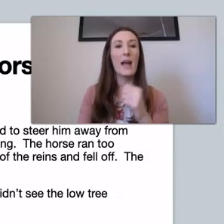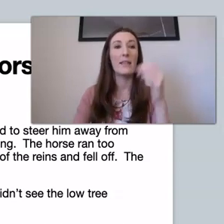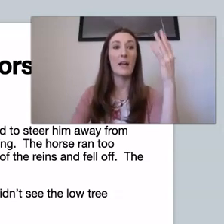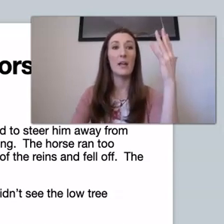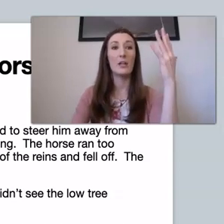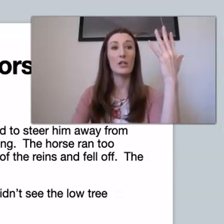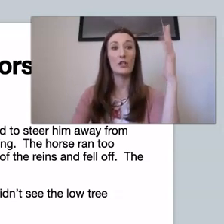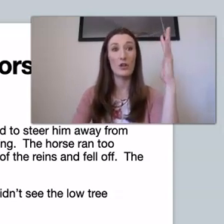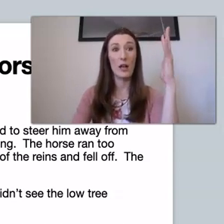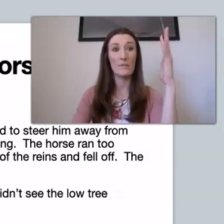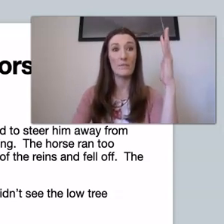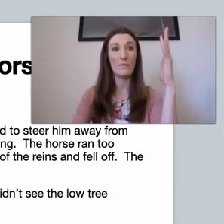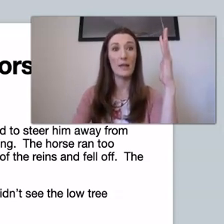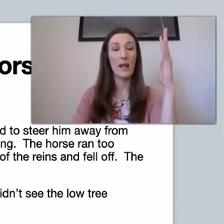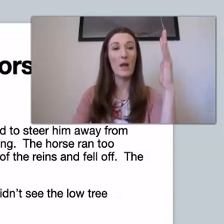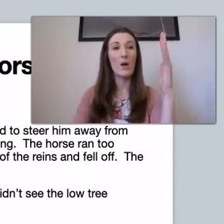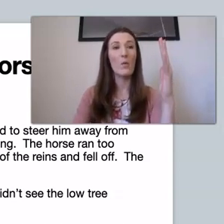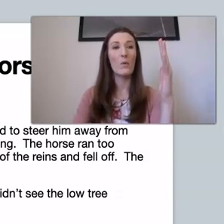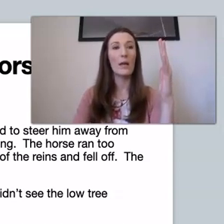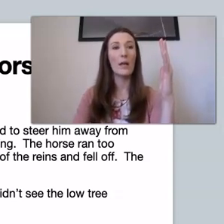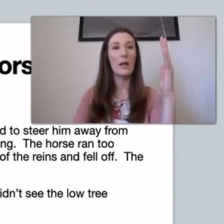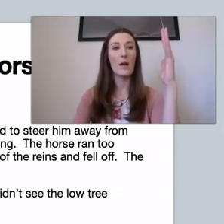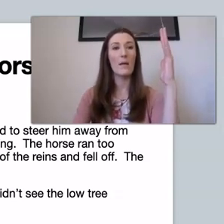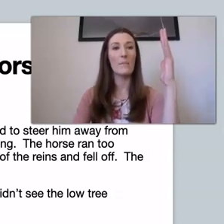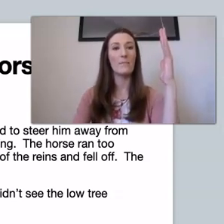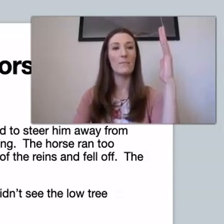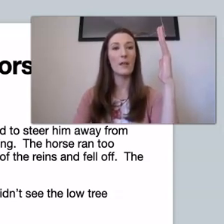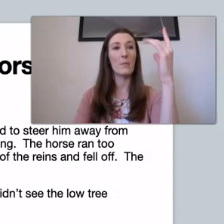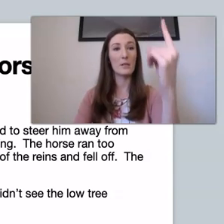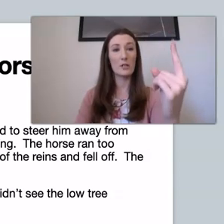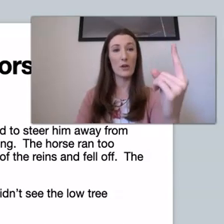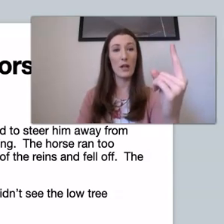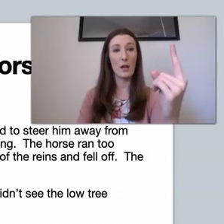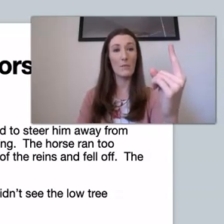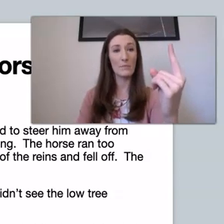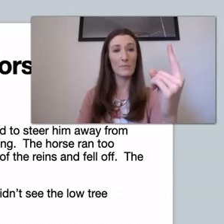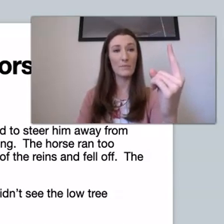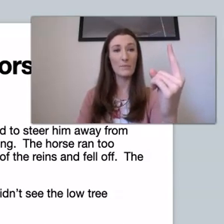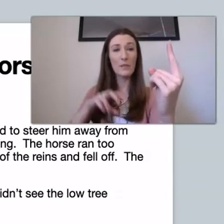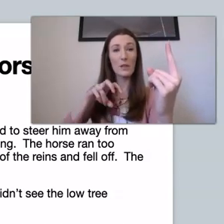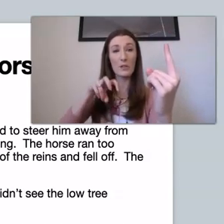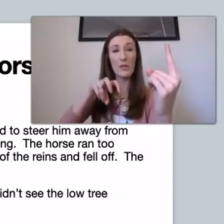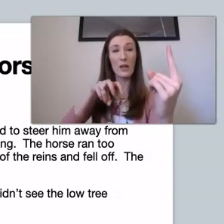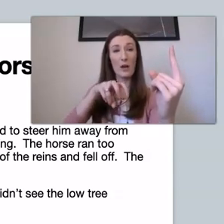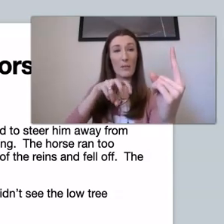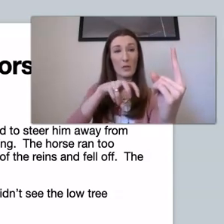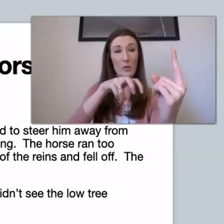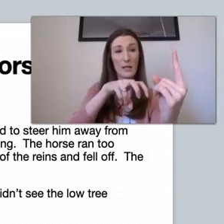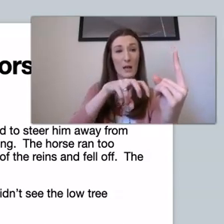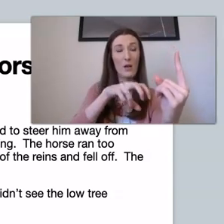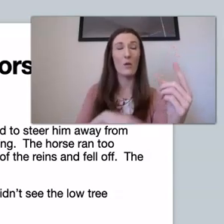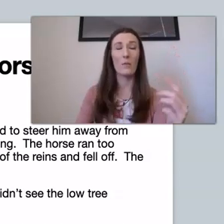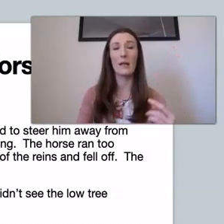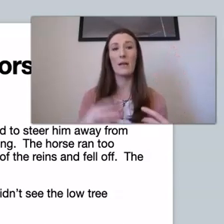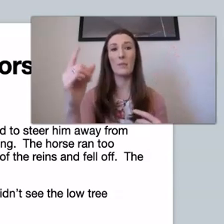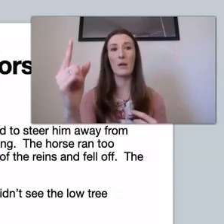Okay. And then, tree. Okay. We can put the tree here so that you're coming towards